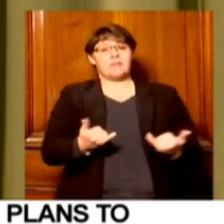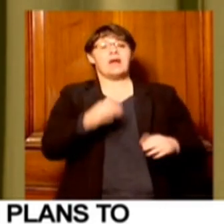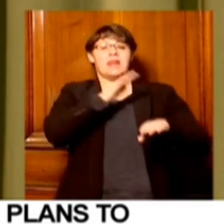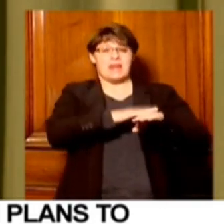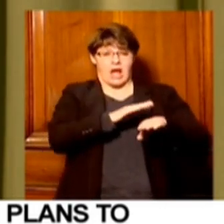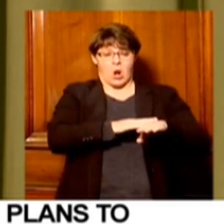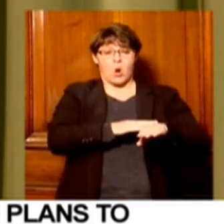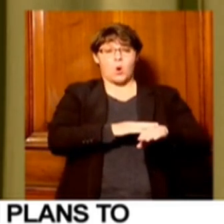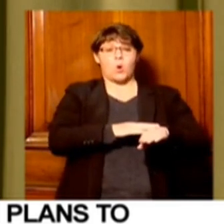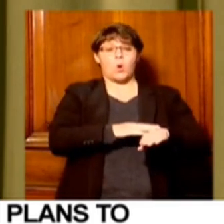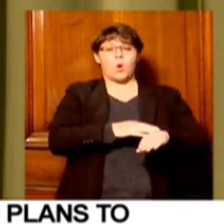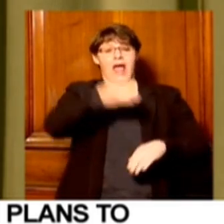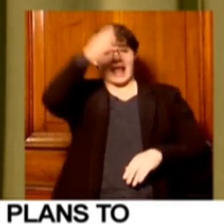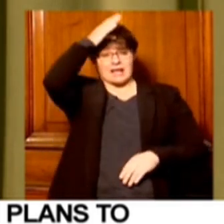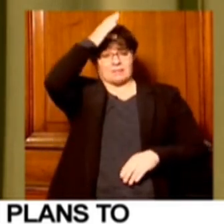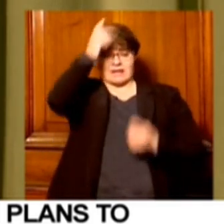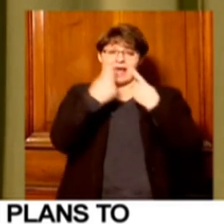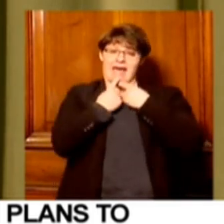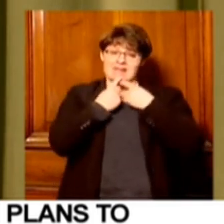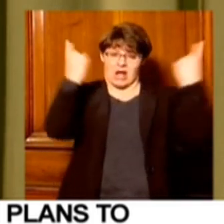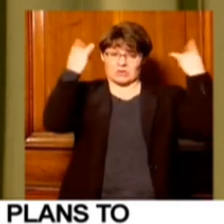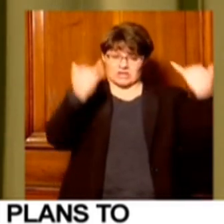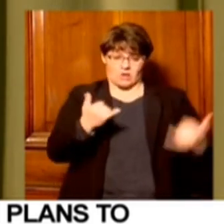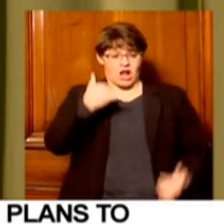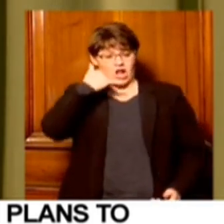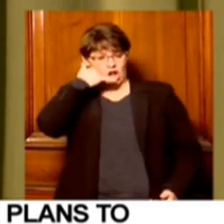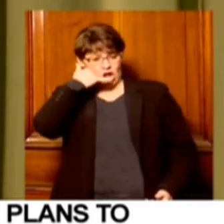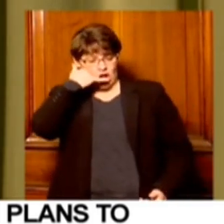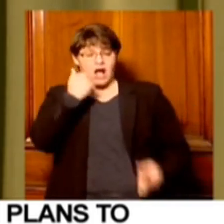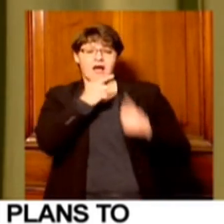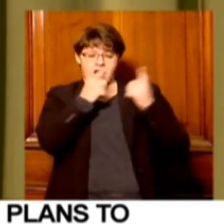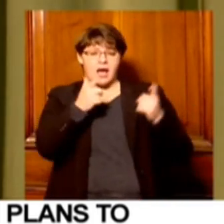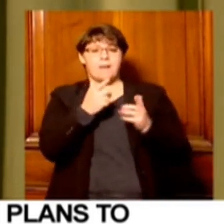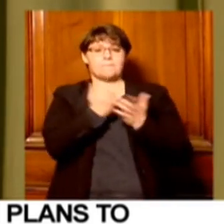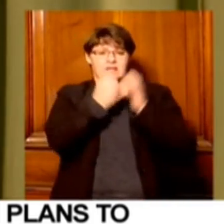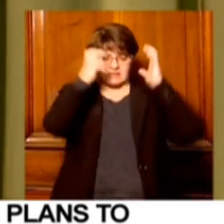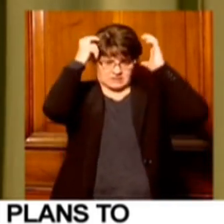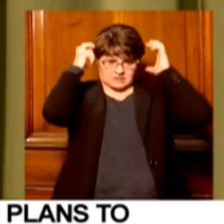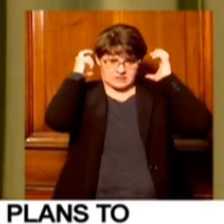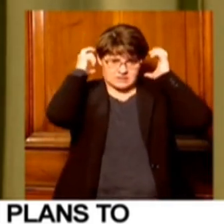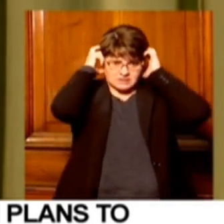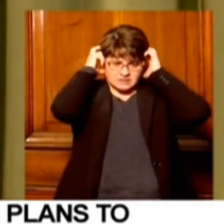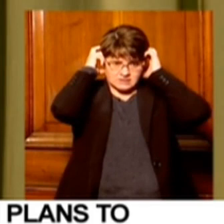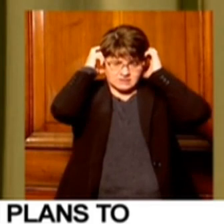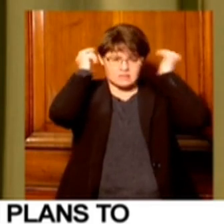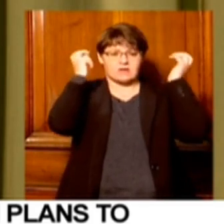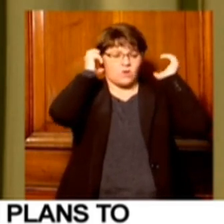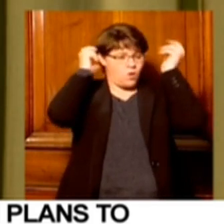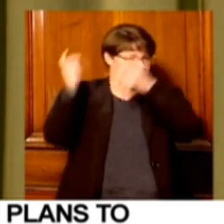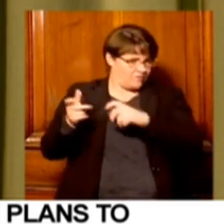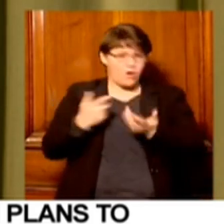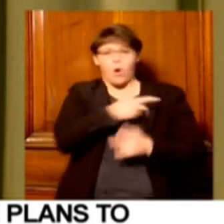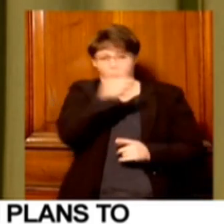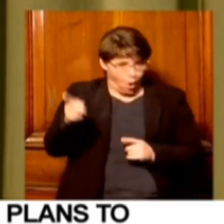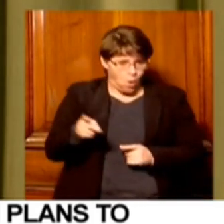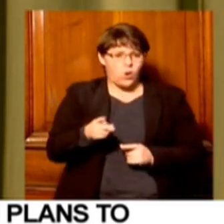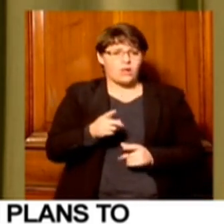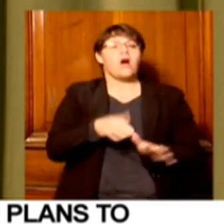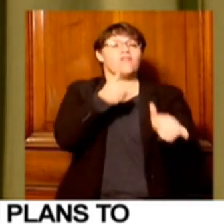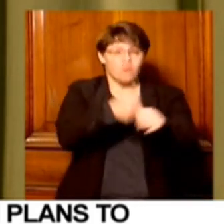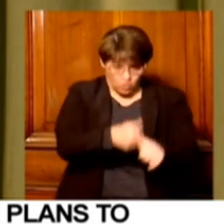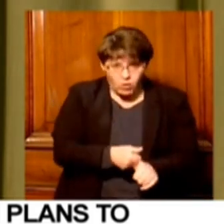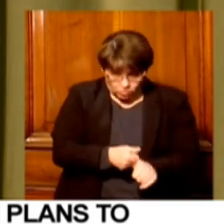the captain's announcement, do take off your headphones, everybody complies. And everybody takes off their